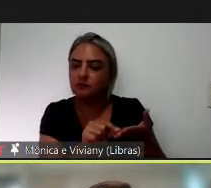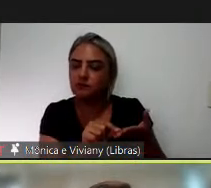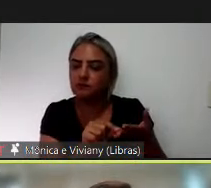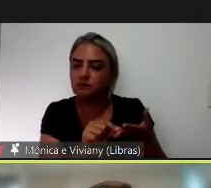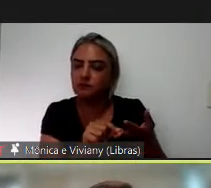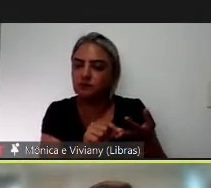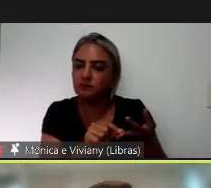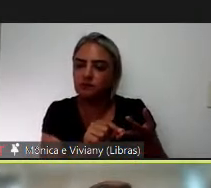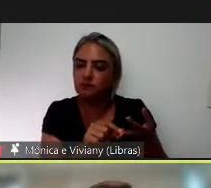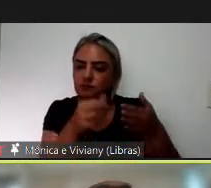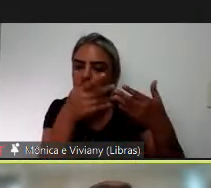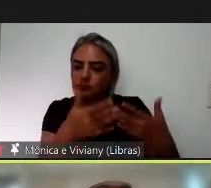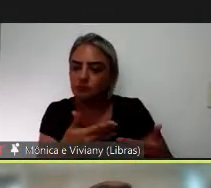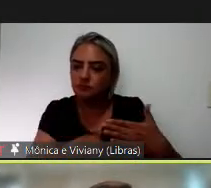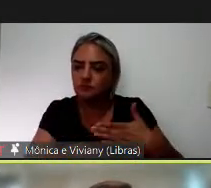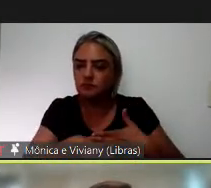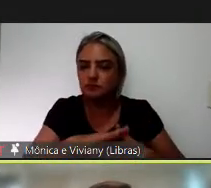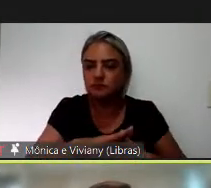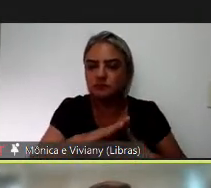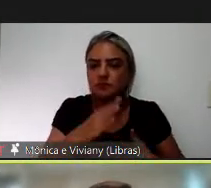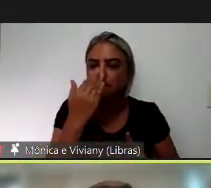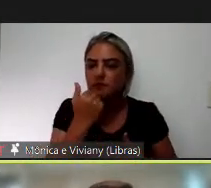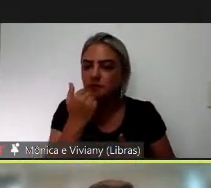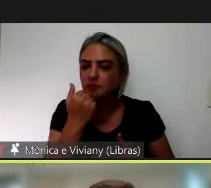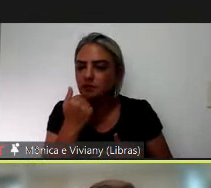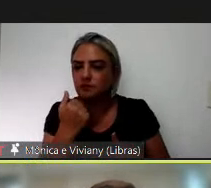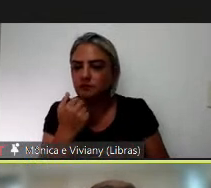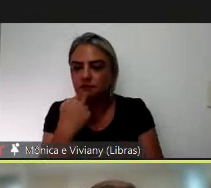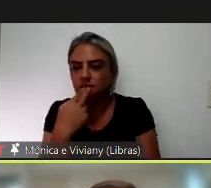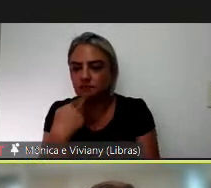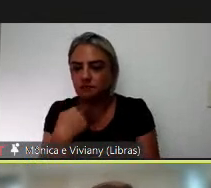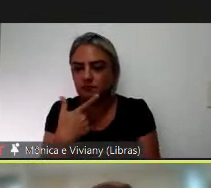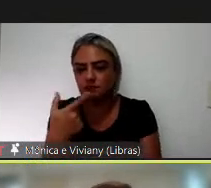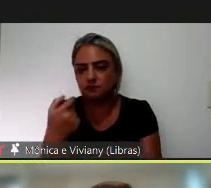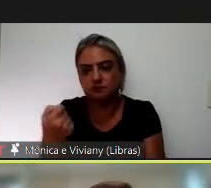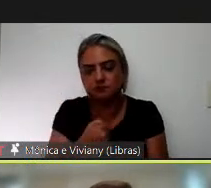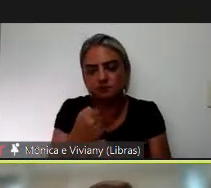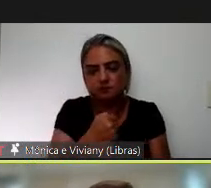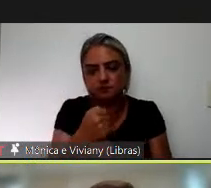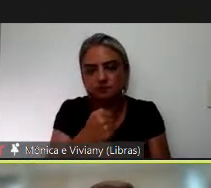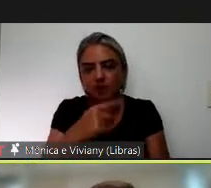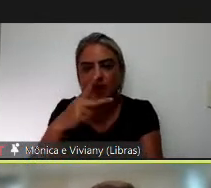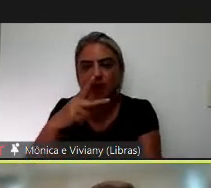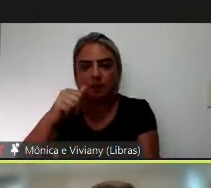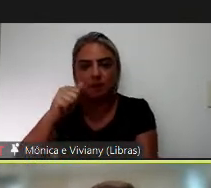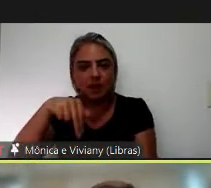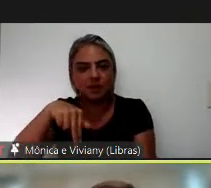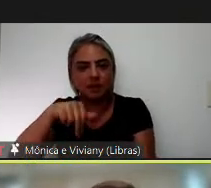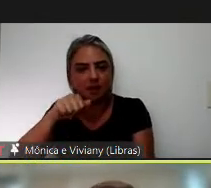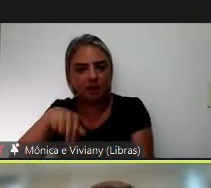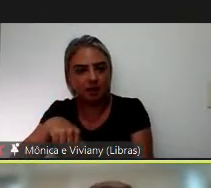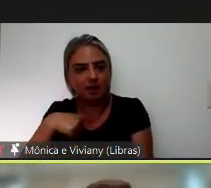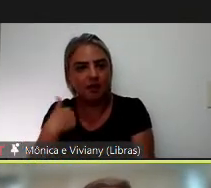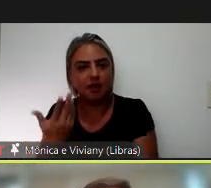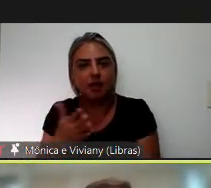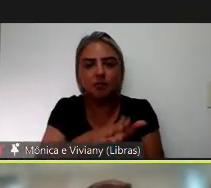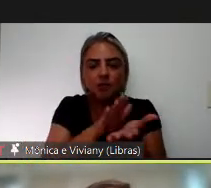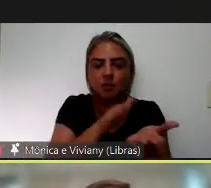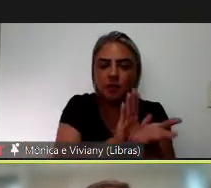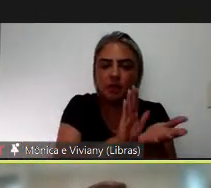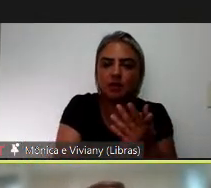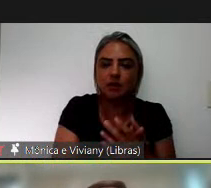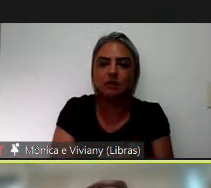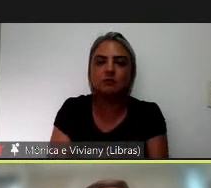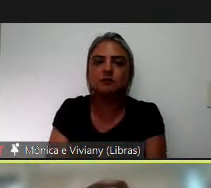this article speaks about the development of this action through 20